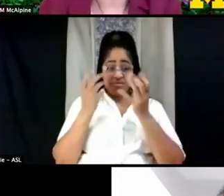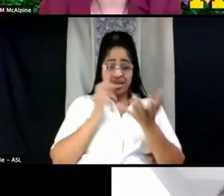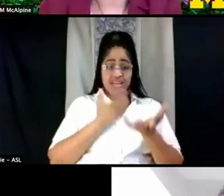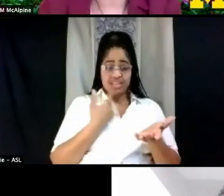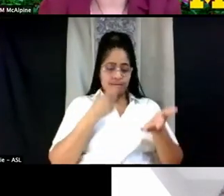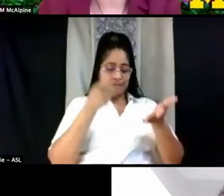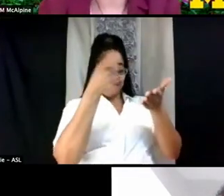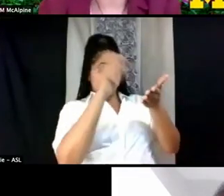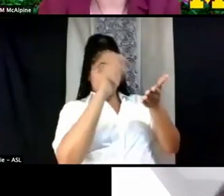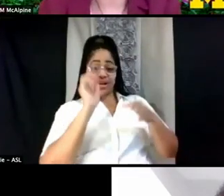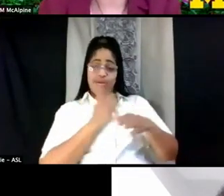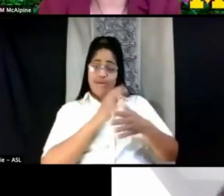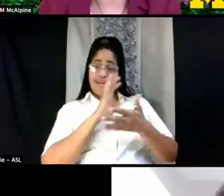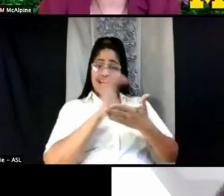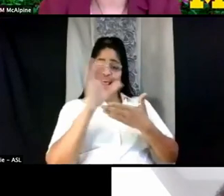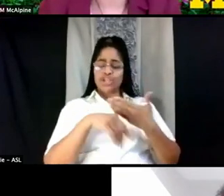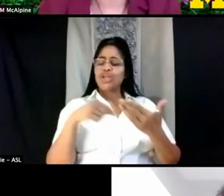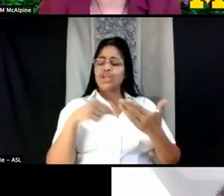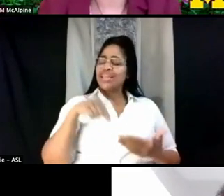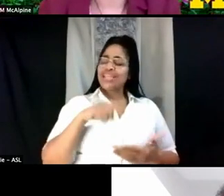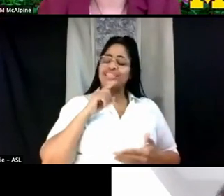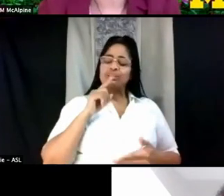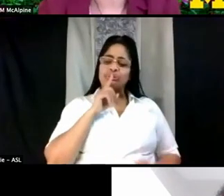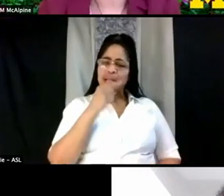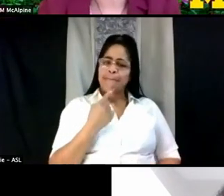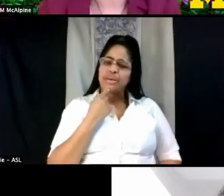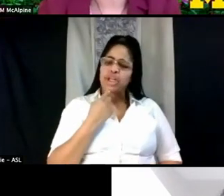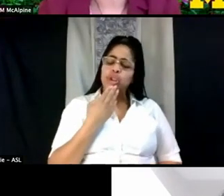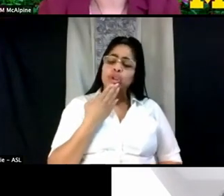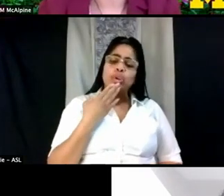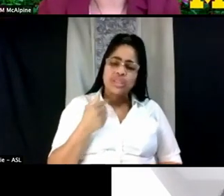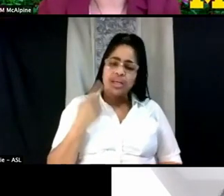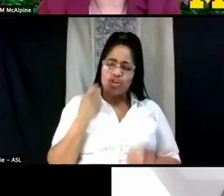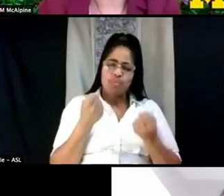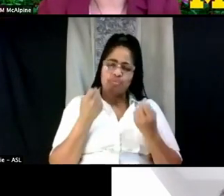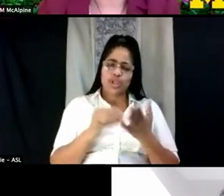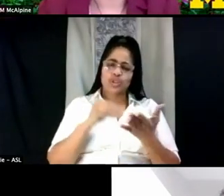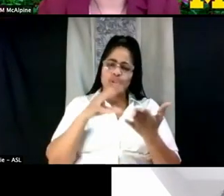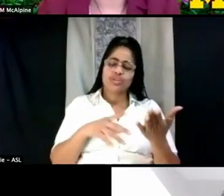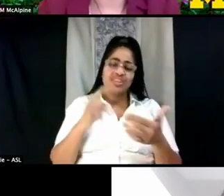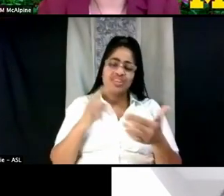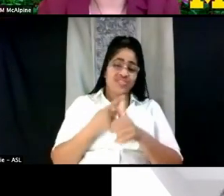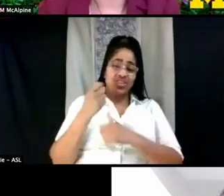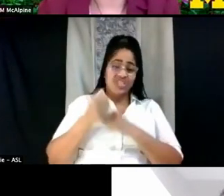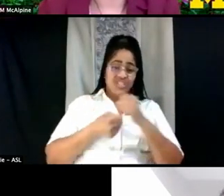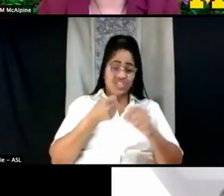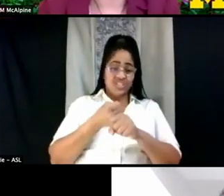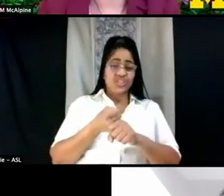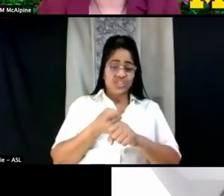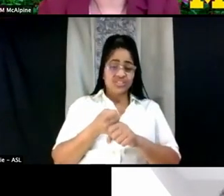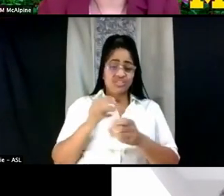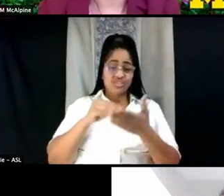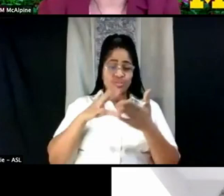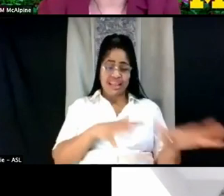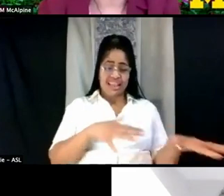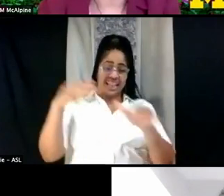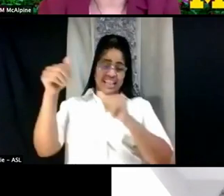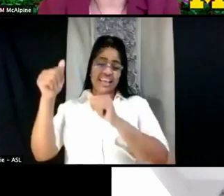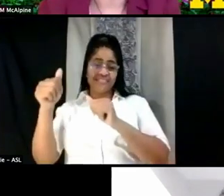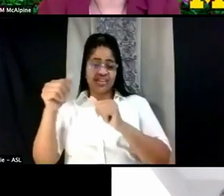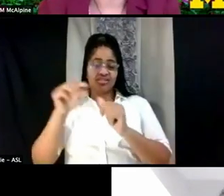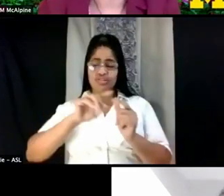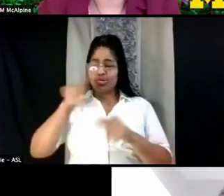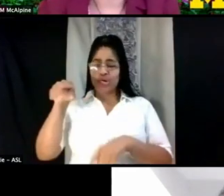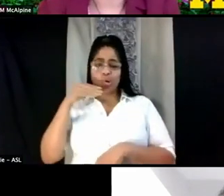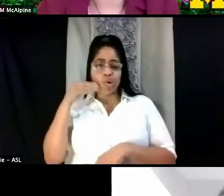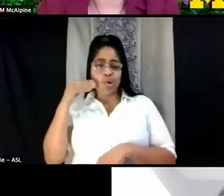And so I think it's a bittersweet moment with many of our students, especially the first year students leaving campus to return to their permanent homes,